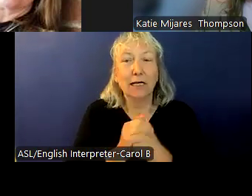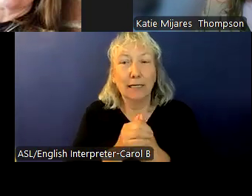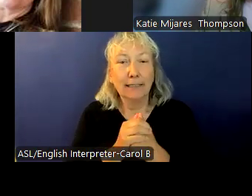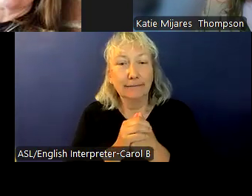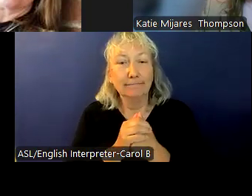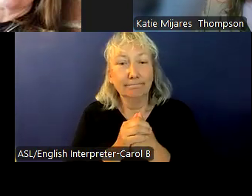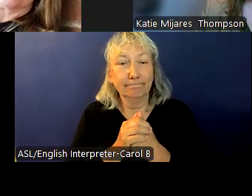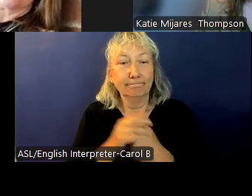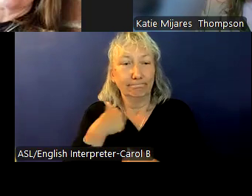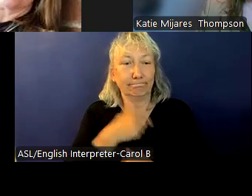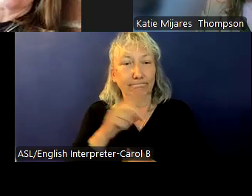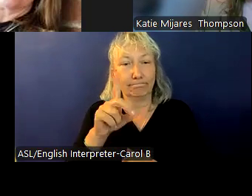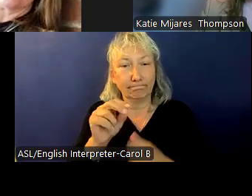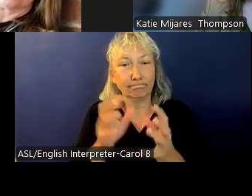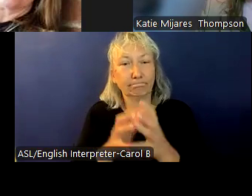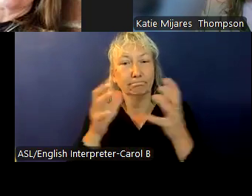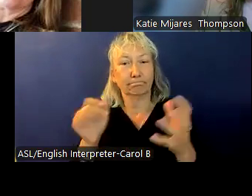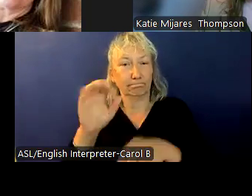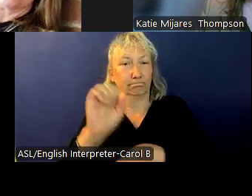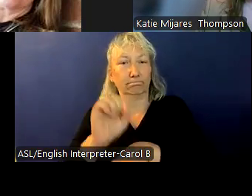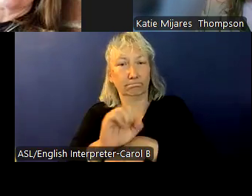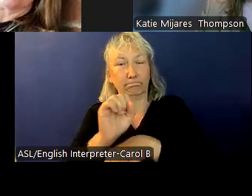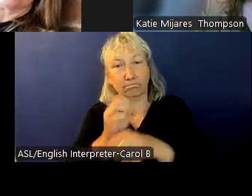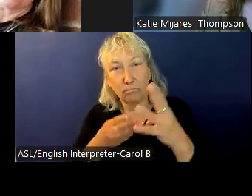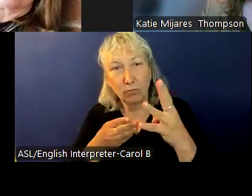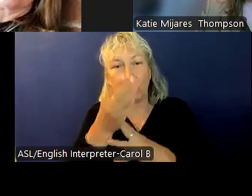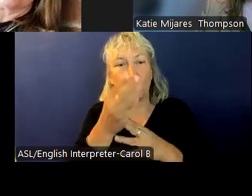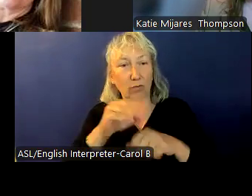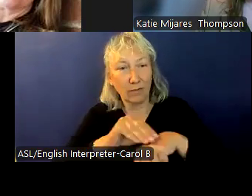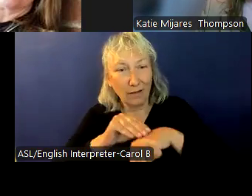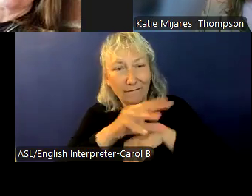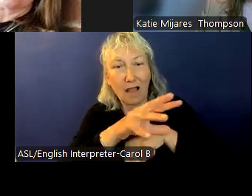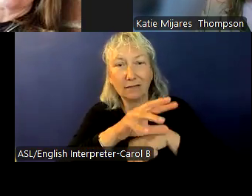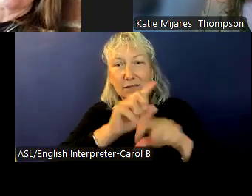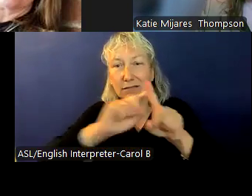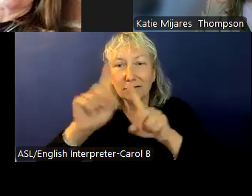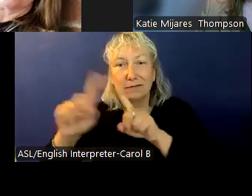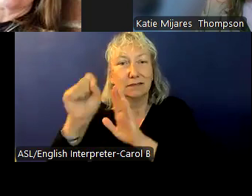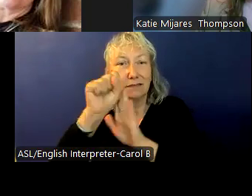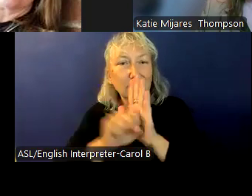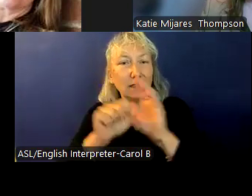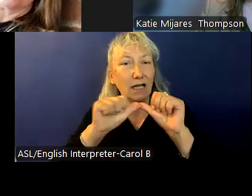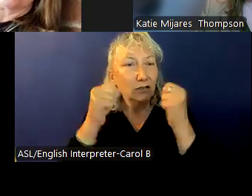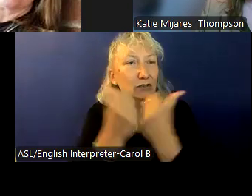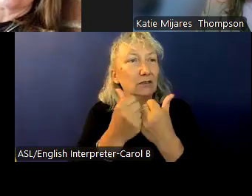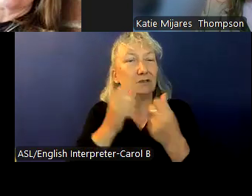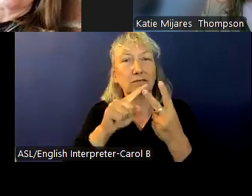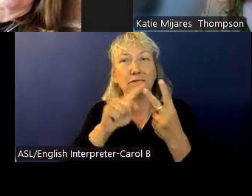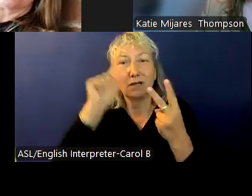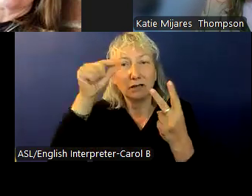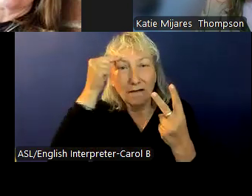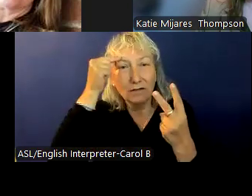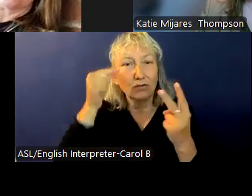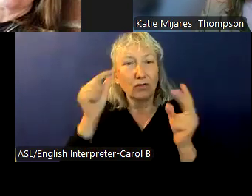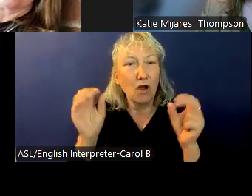We do a lot of work, both through advising various state agencies in the legislature and the governor's office, but